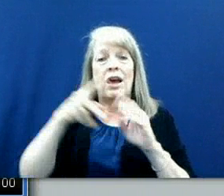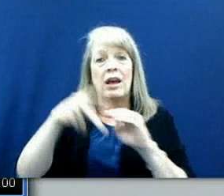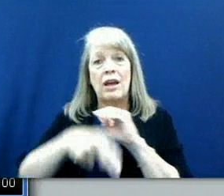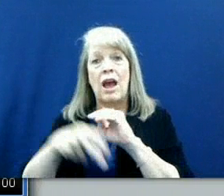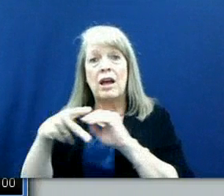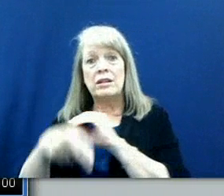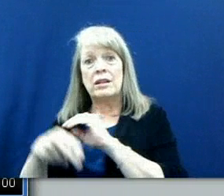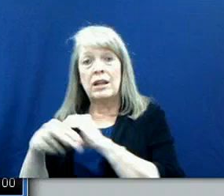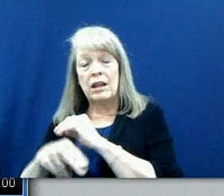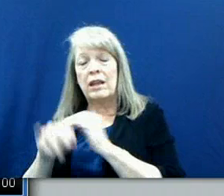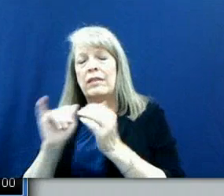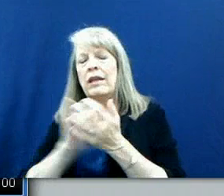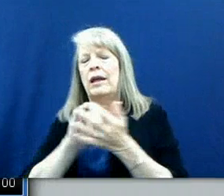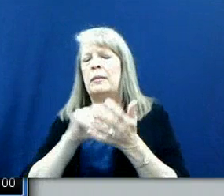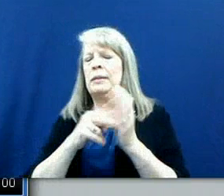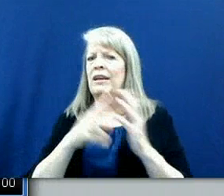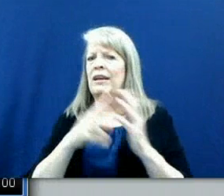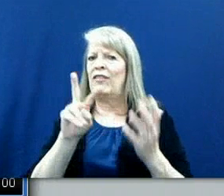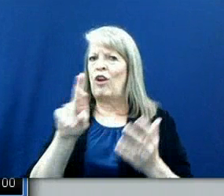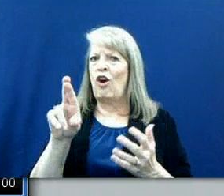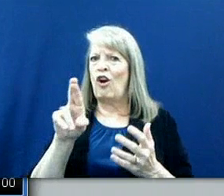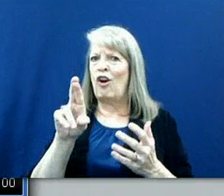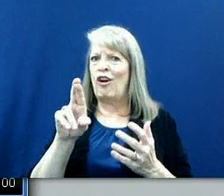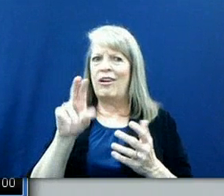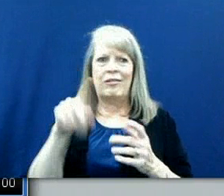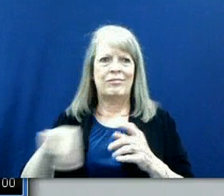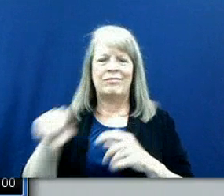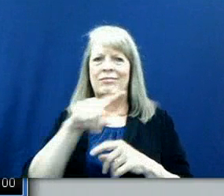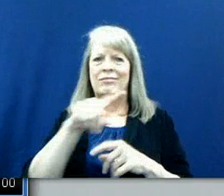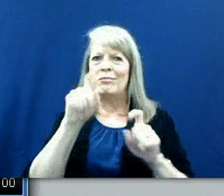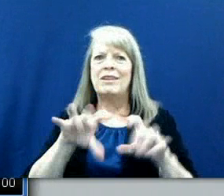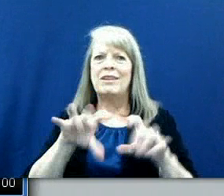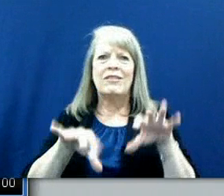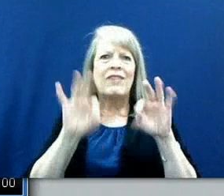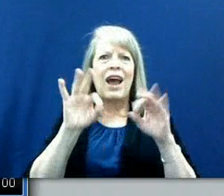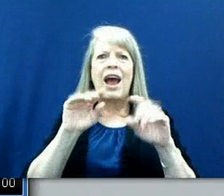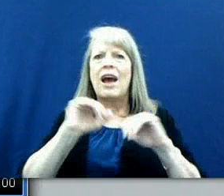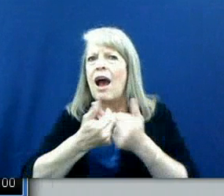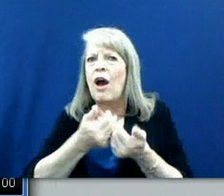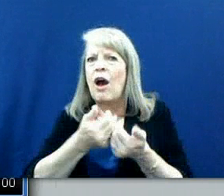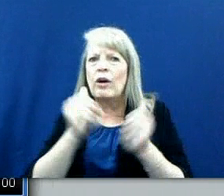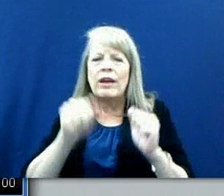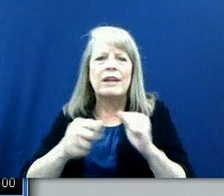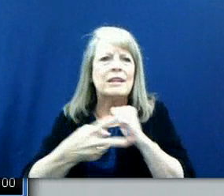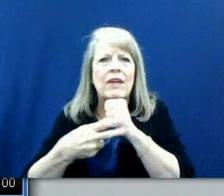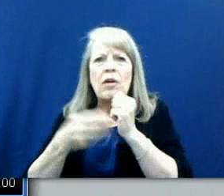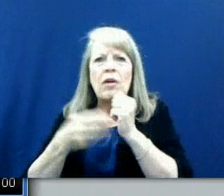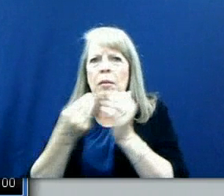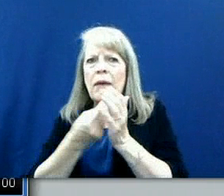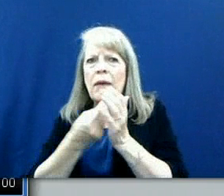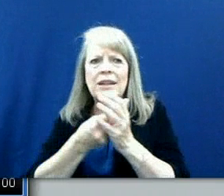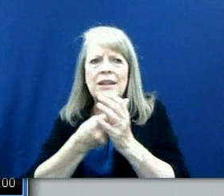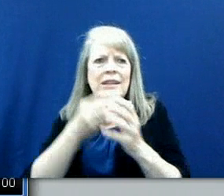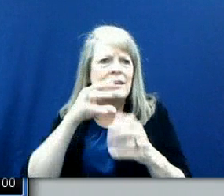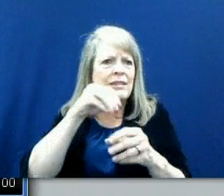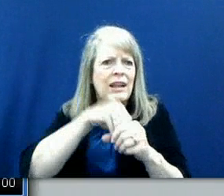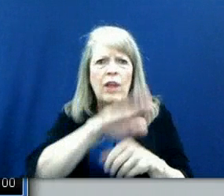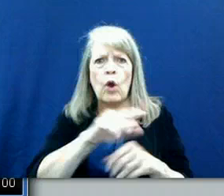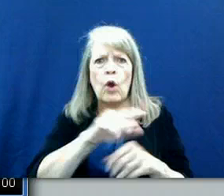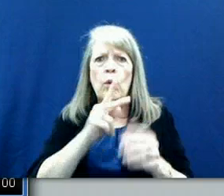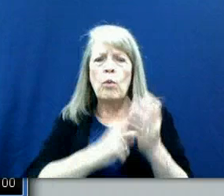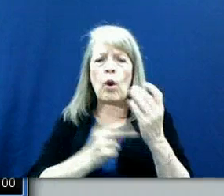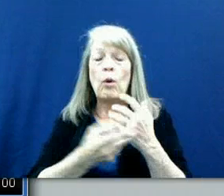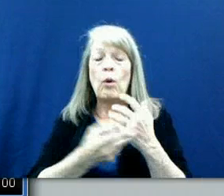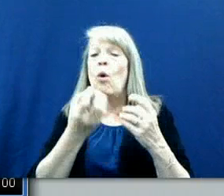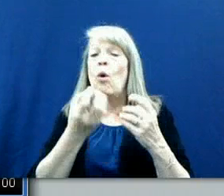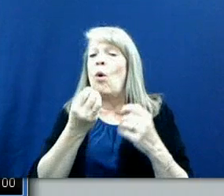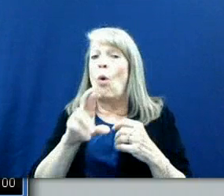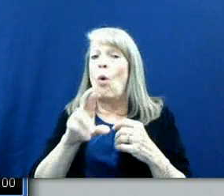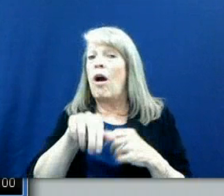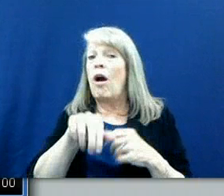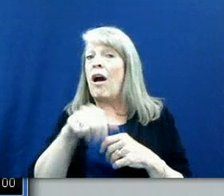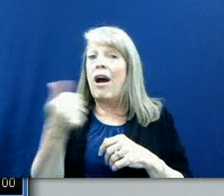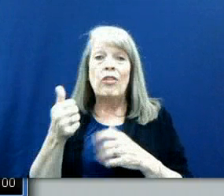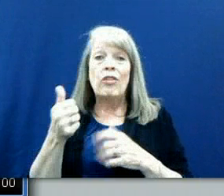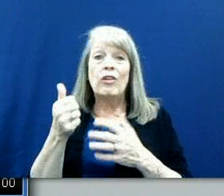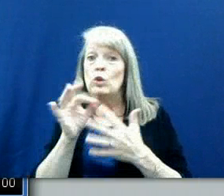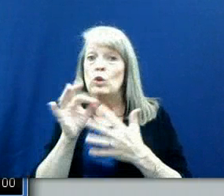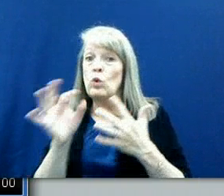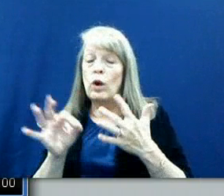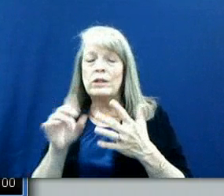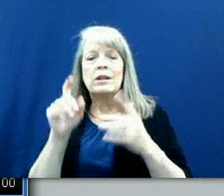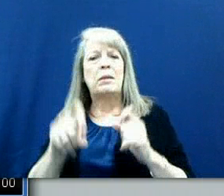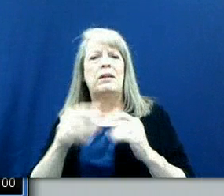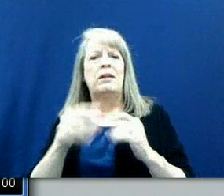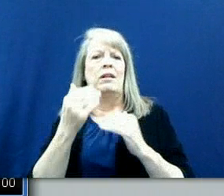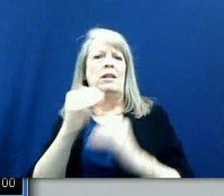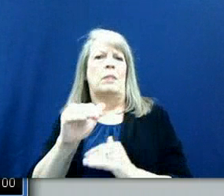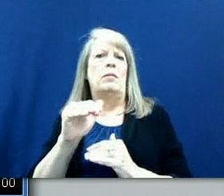to either savings within their program structures, or they need to move to limit the number of individuals they serve